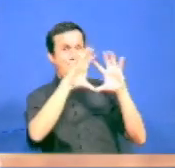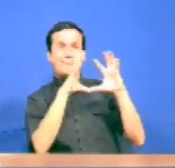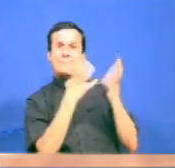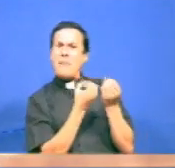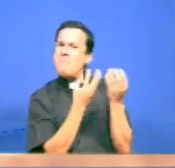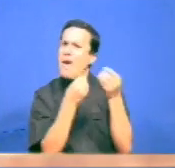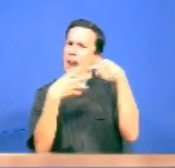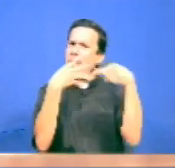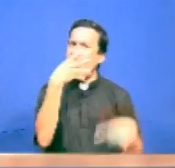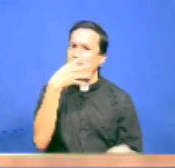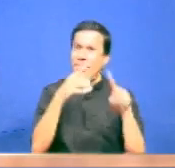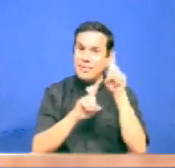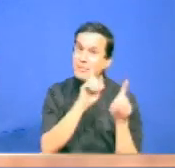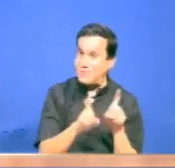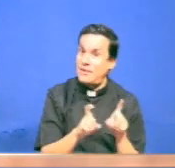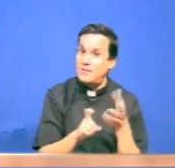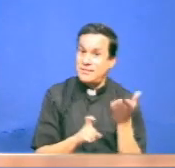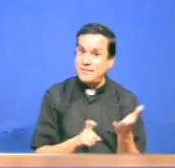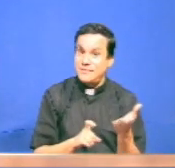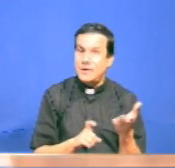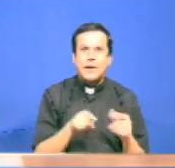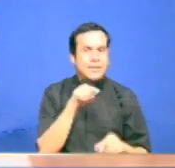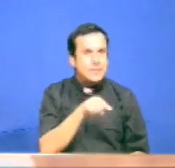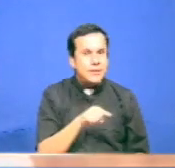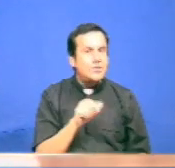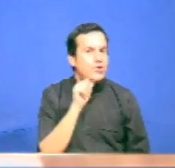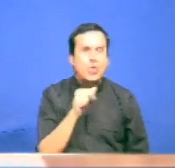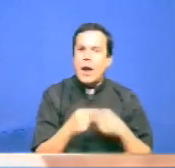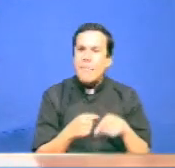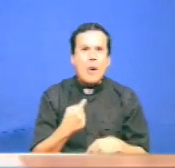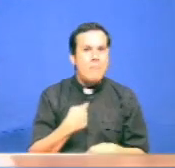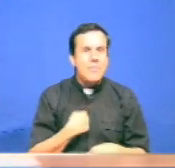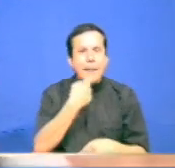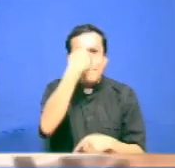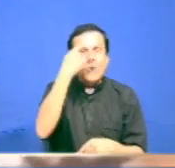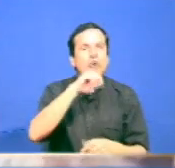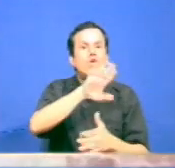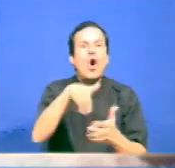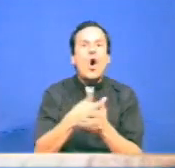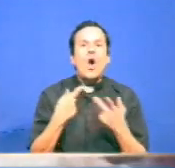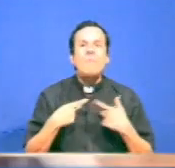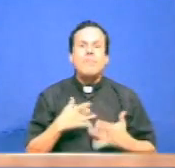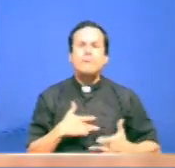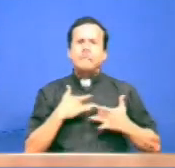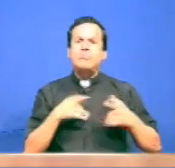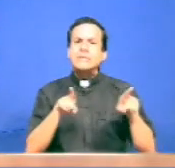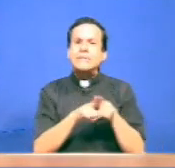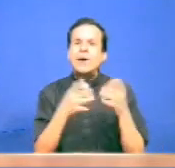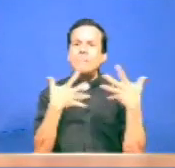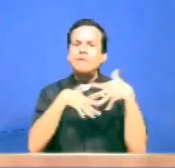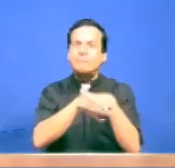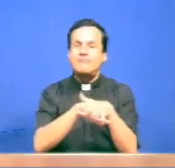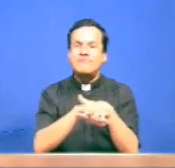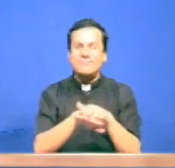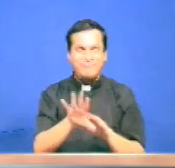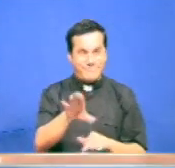everyone realizes it is not just me. We are all interconnected. Yesterday, I asked one of my brothers, what